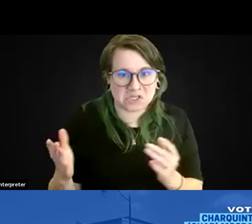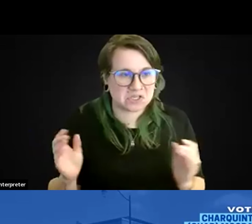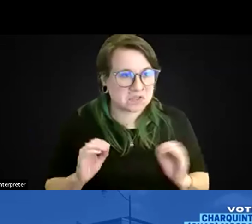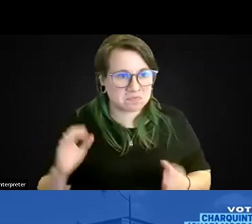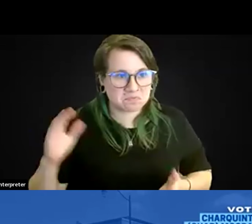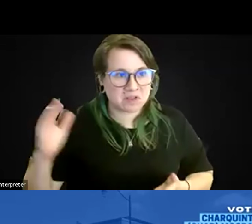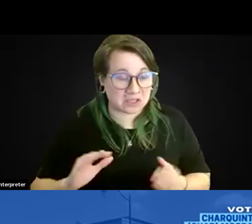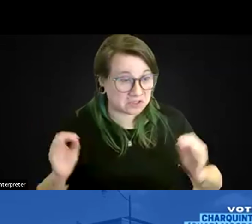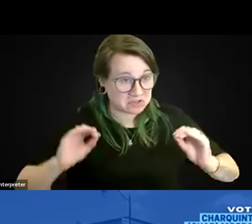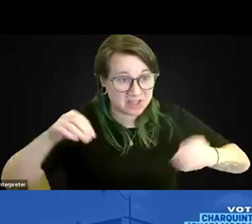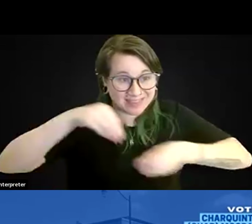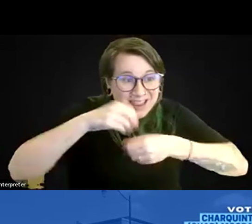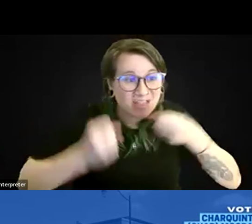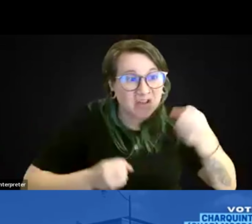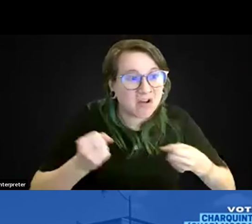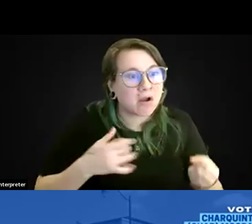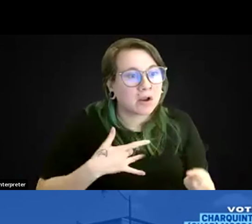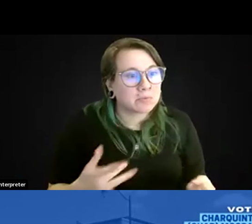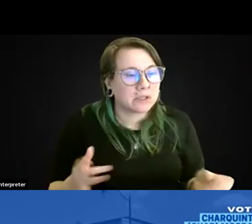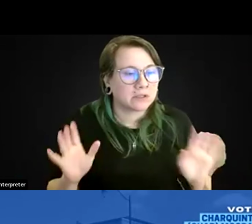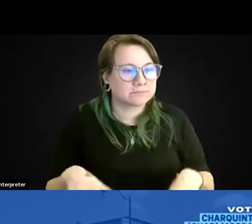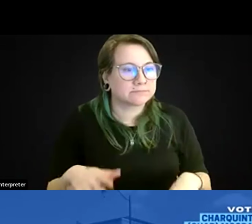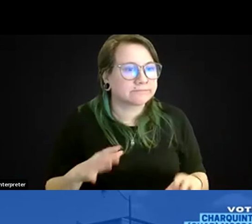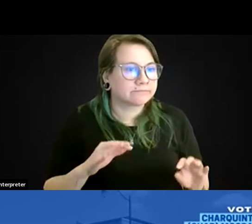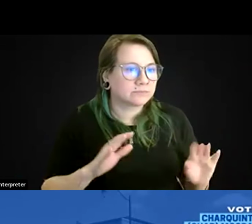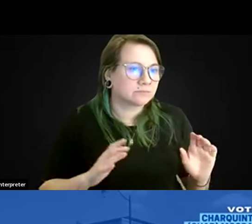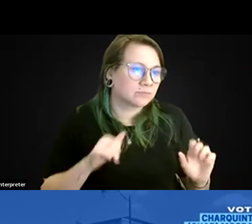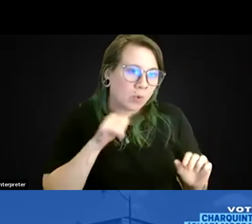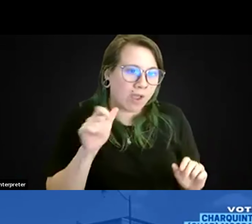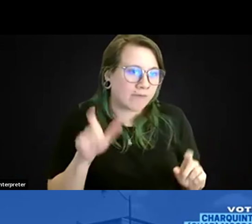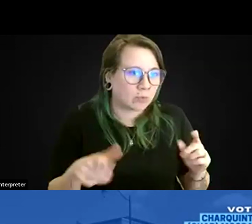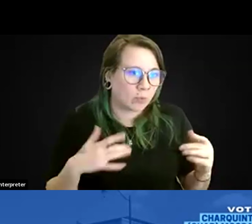the car, usually you don't have anything to worry about. So